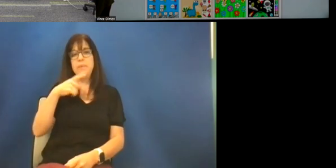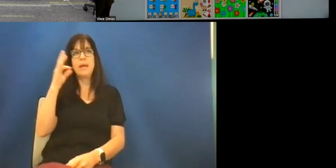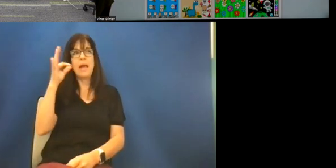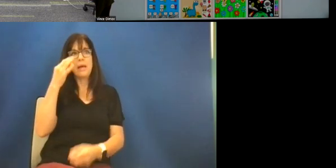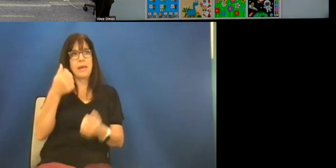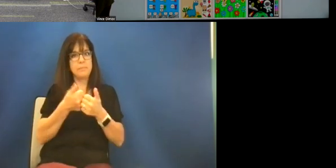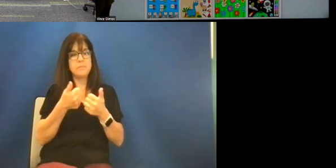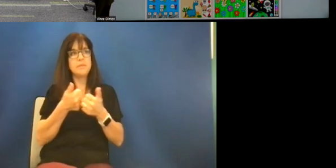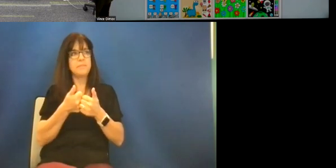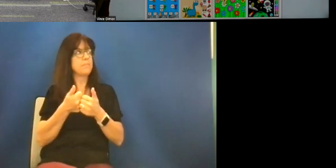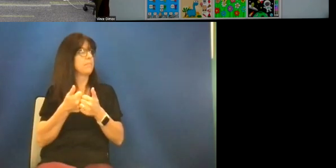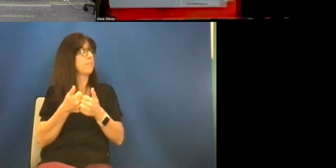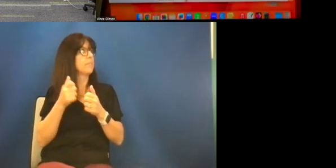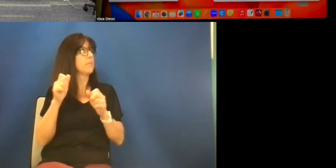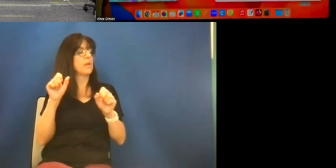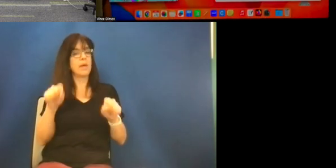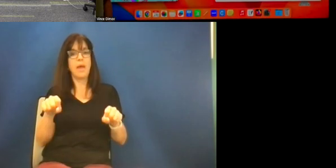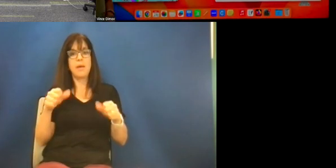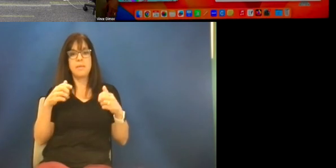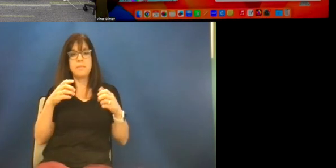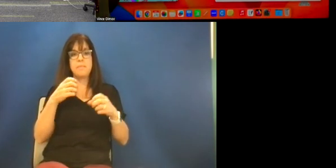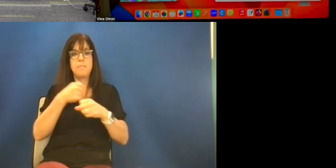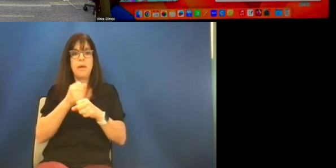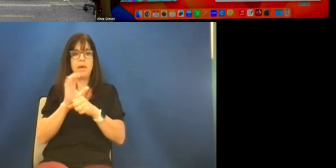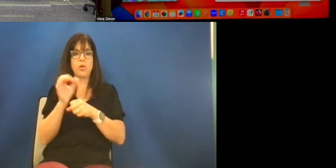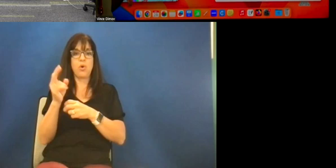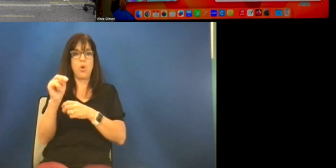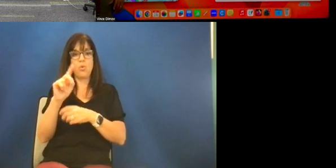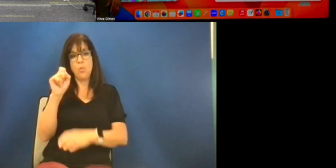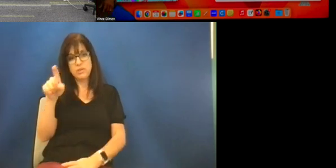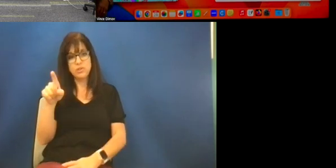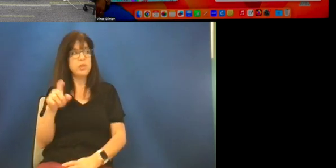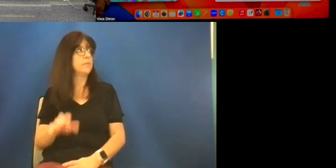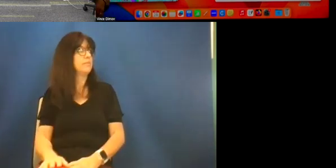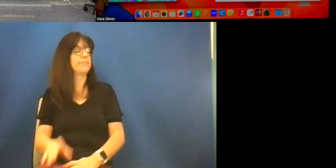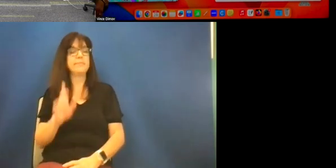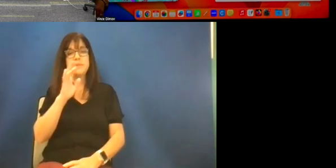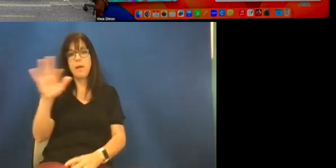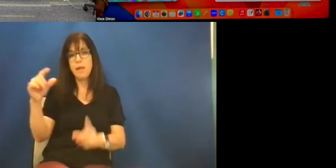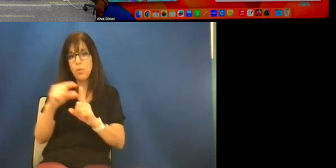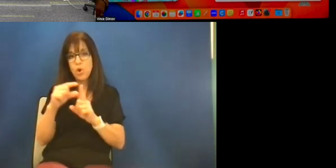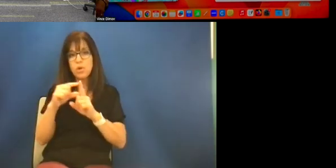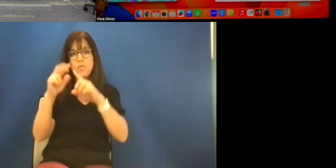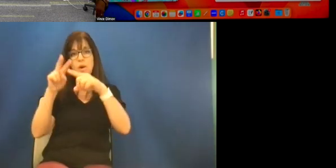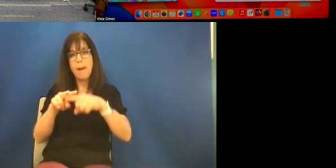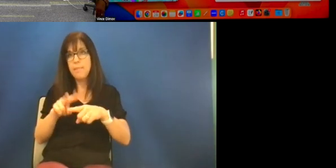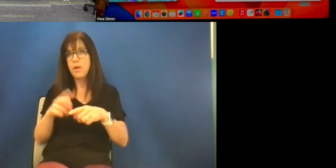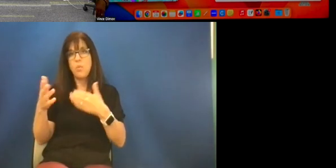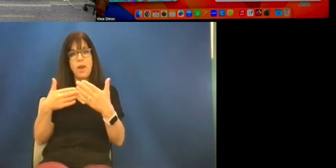kids love it too. You can make your own questions, which is awesome. And your spelling words or vocabulary you're working